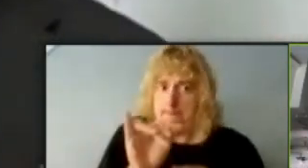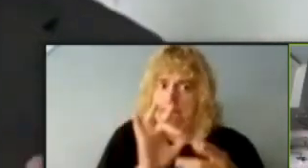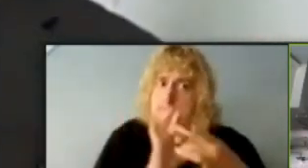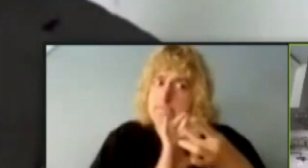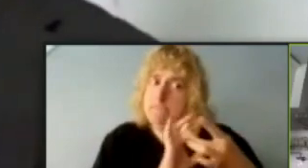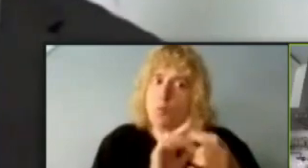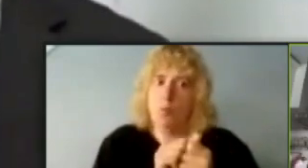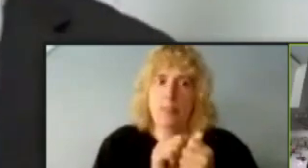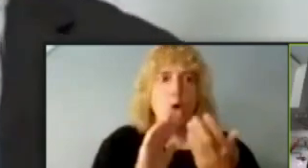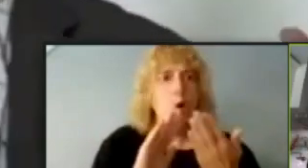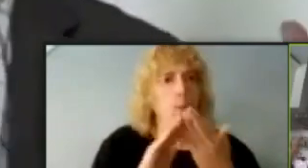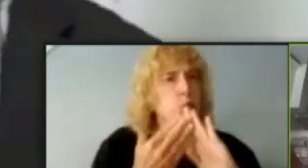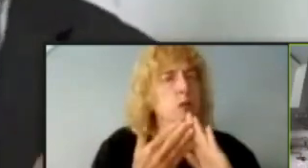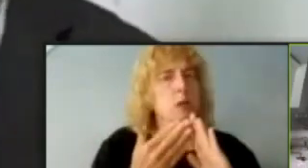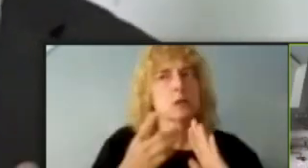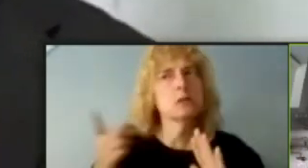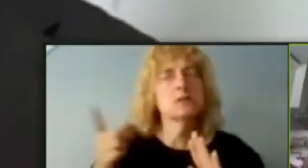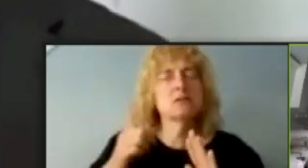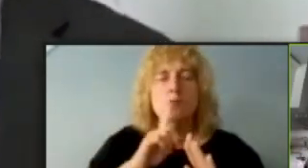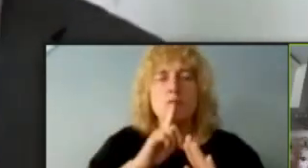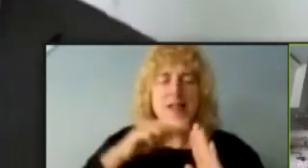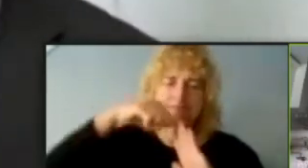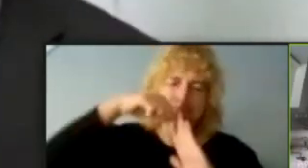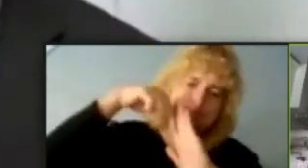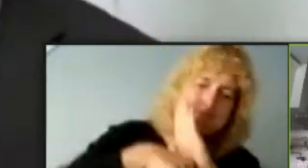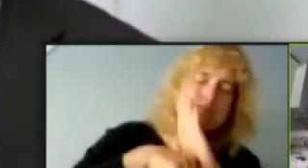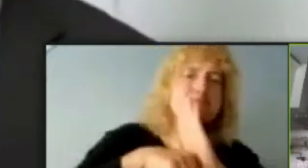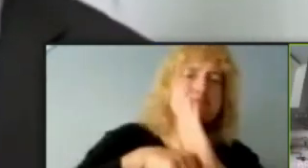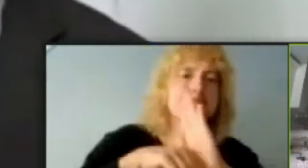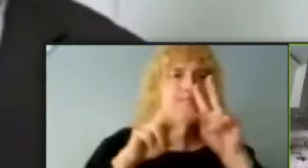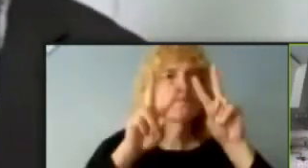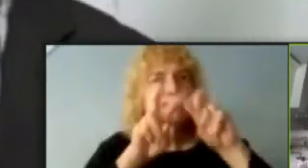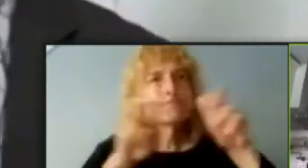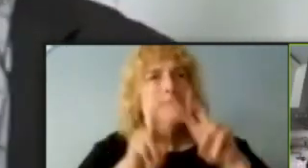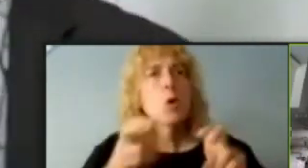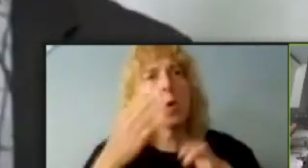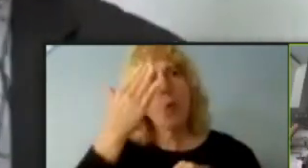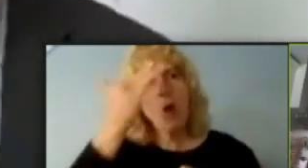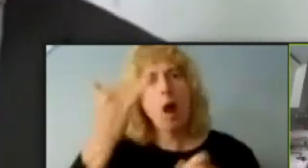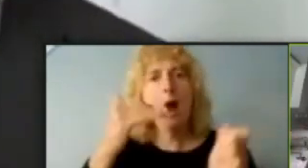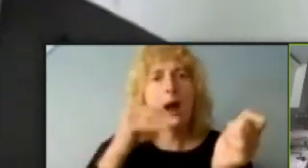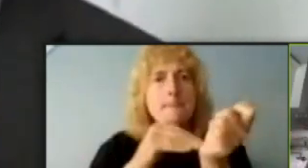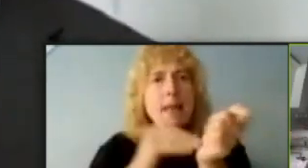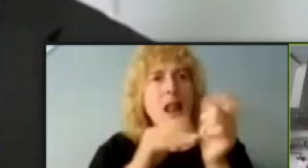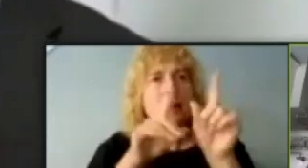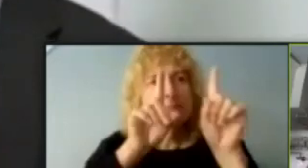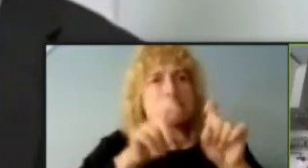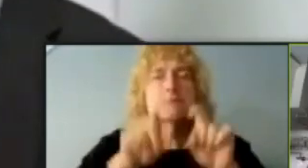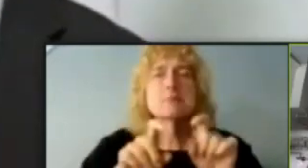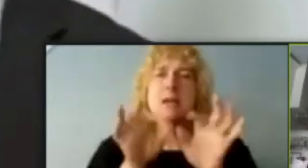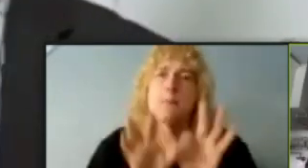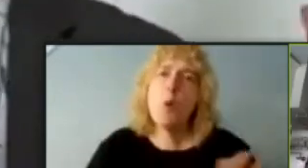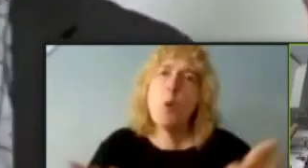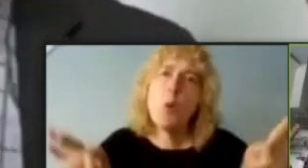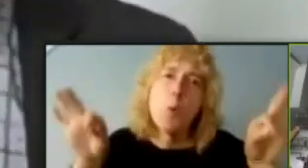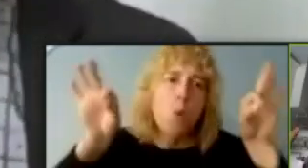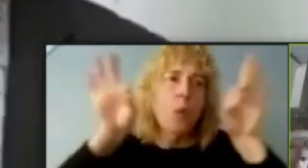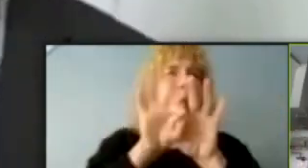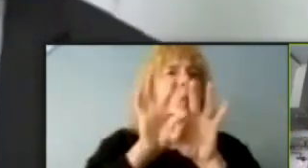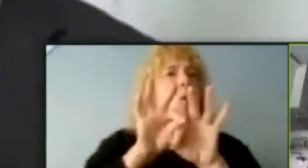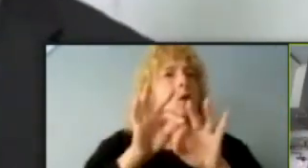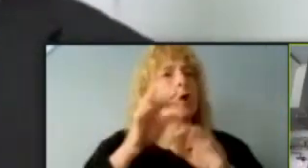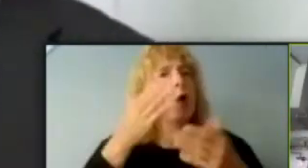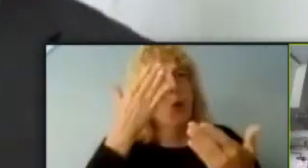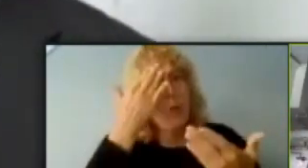do deep dives on explanations about why medical trials are important, why medical trials are necessary,